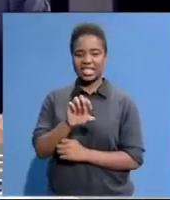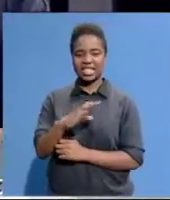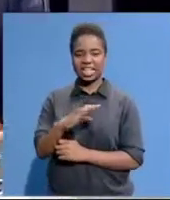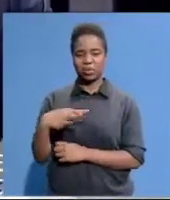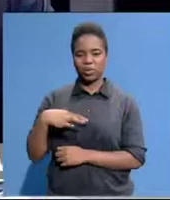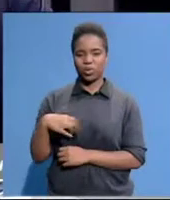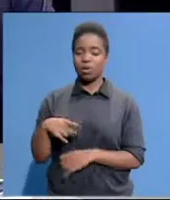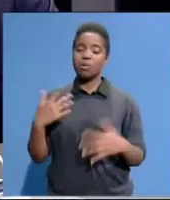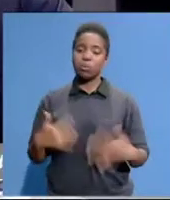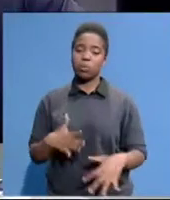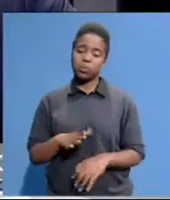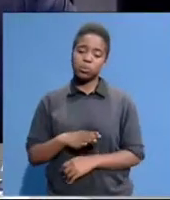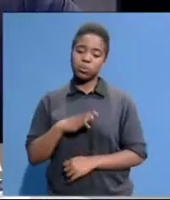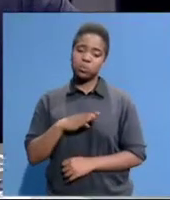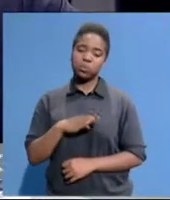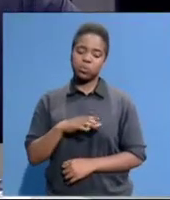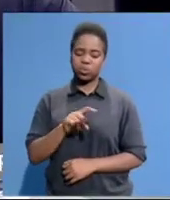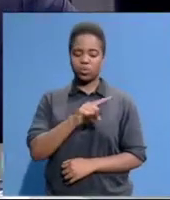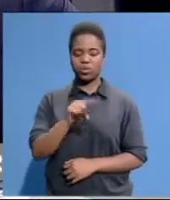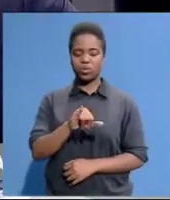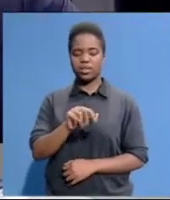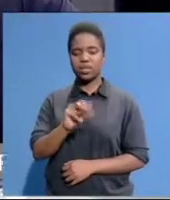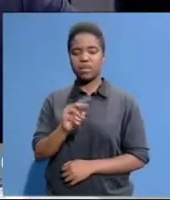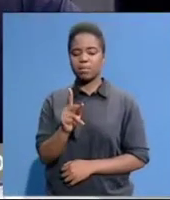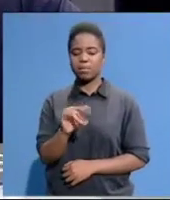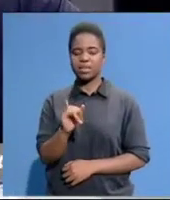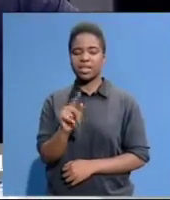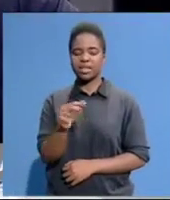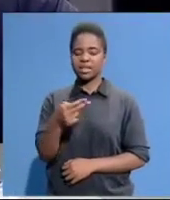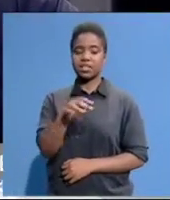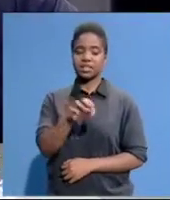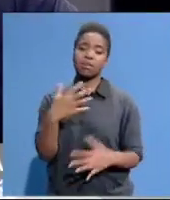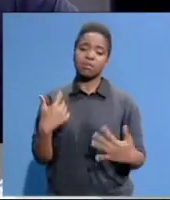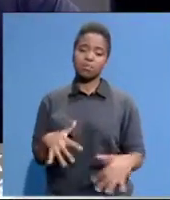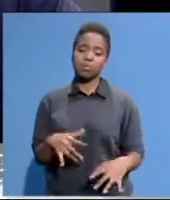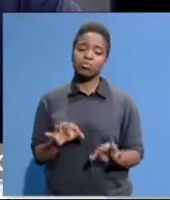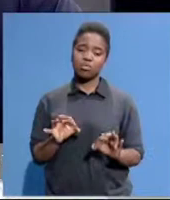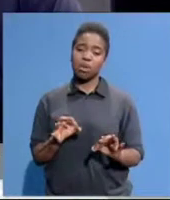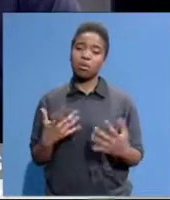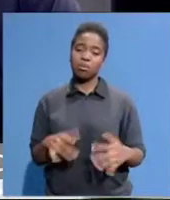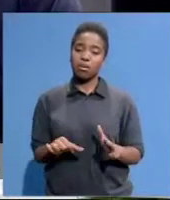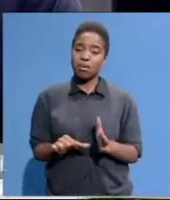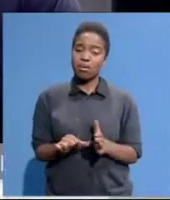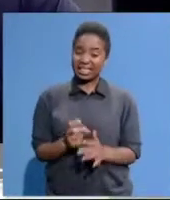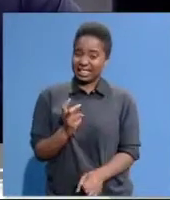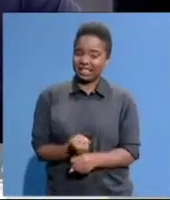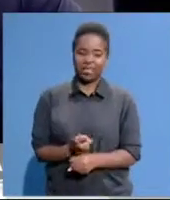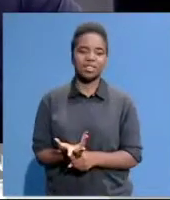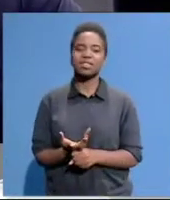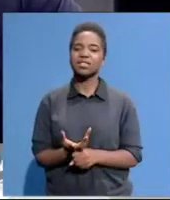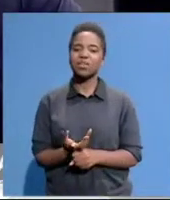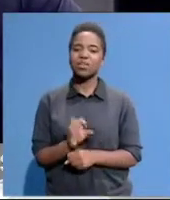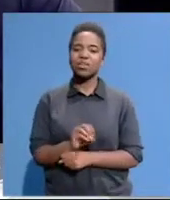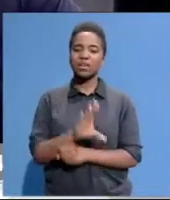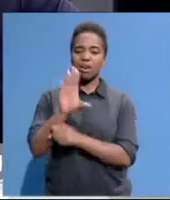a very brave young woman who has been reporting on such a difficult news, and today was particularly a very difficult day for South